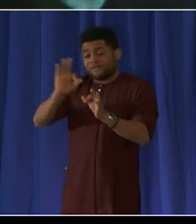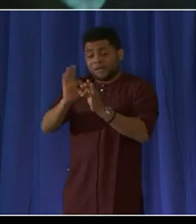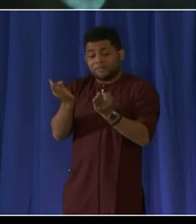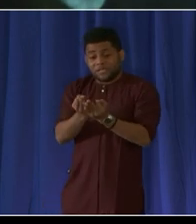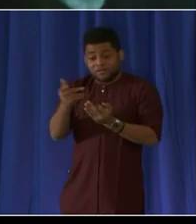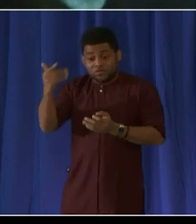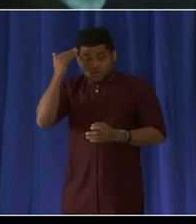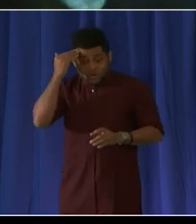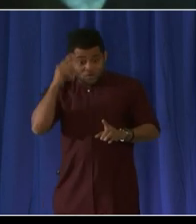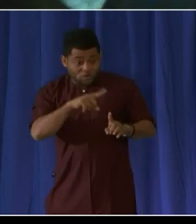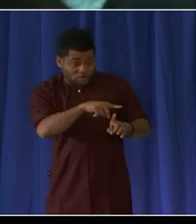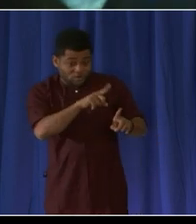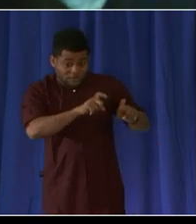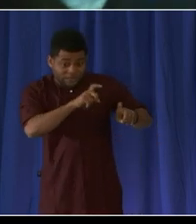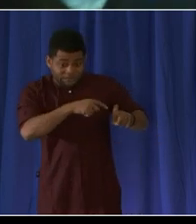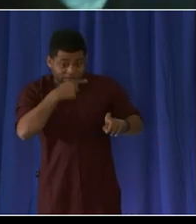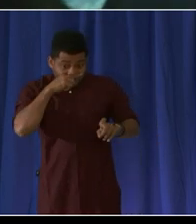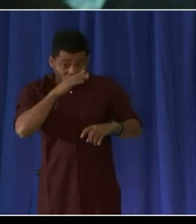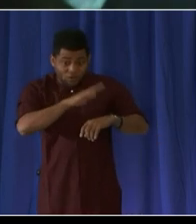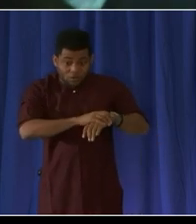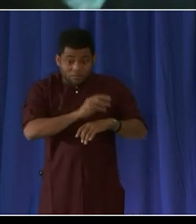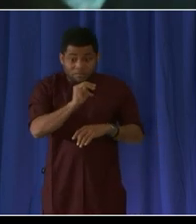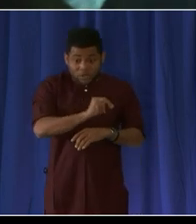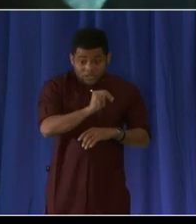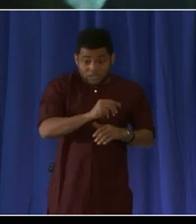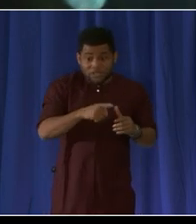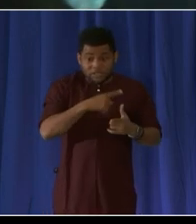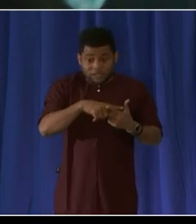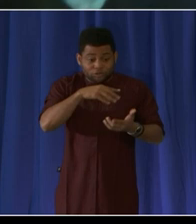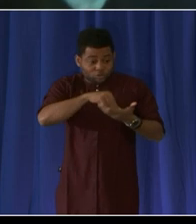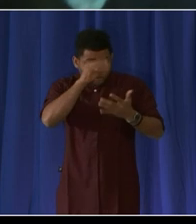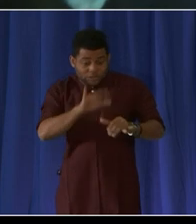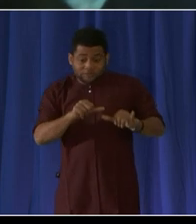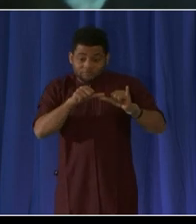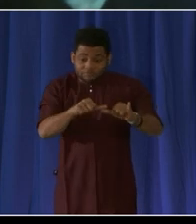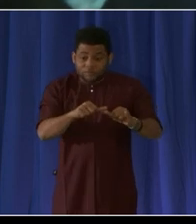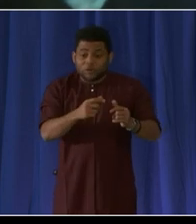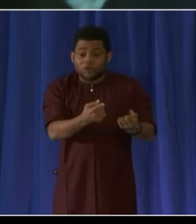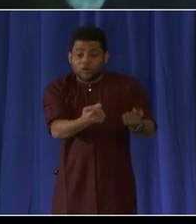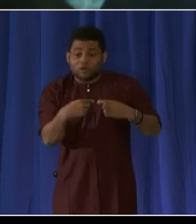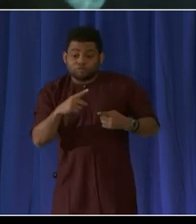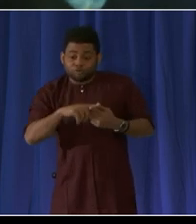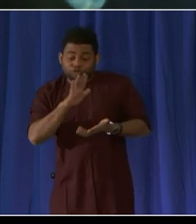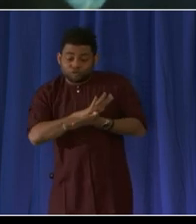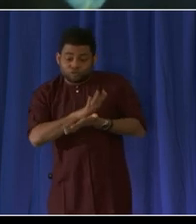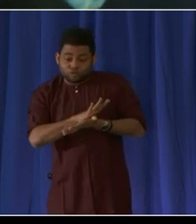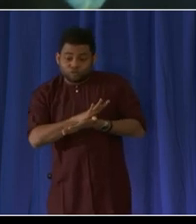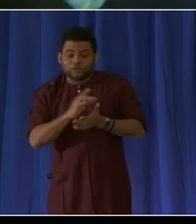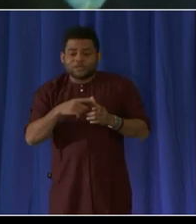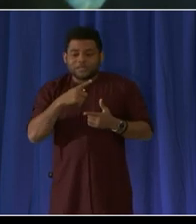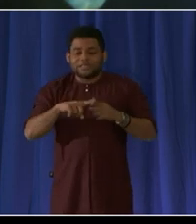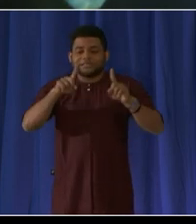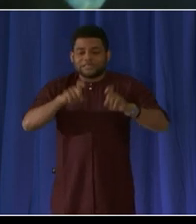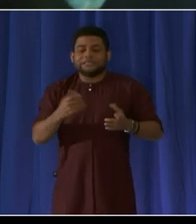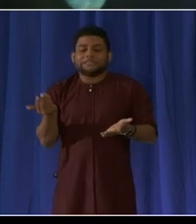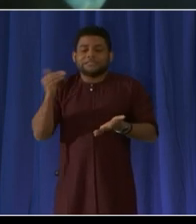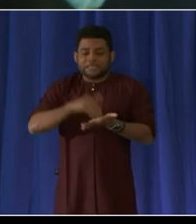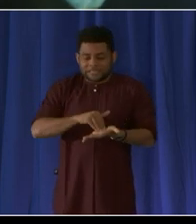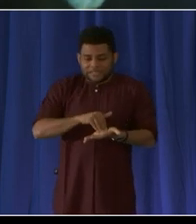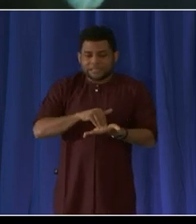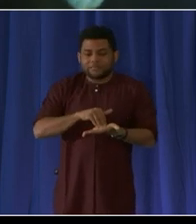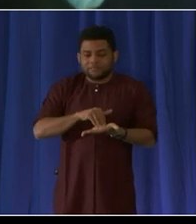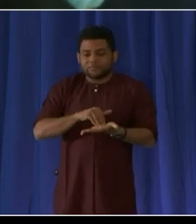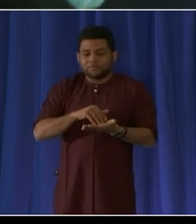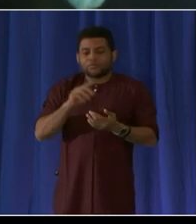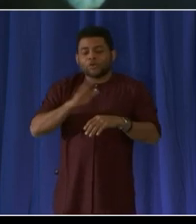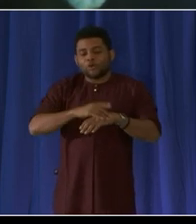families, notifying them of that positive case on Monday. And if students wanted to continue to come to school, they would have to test on.